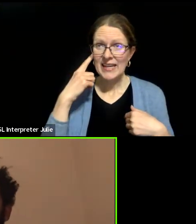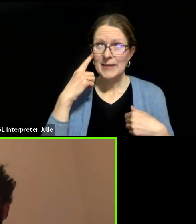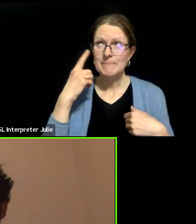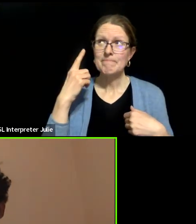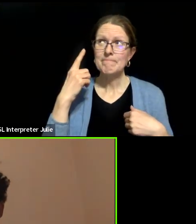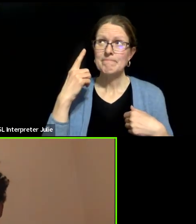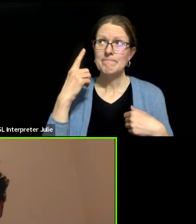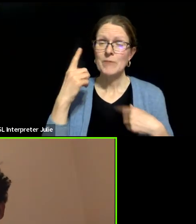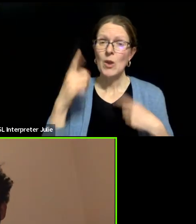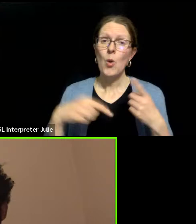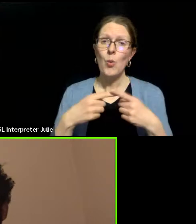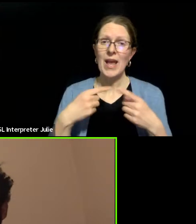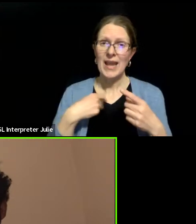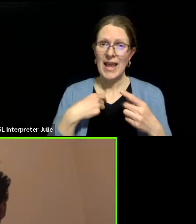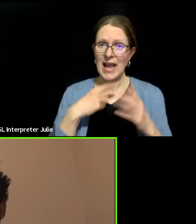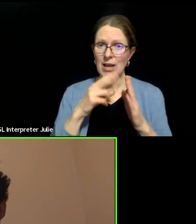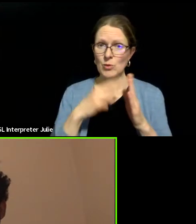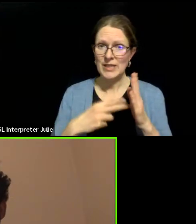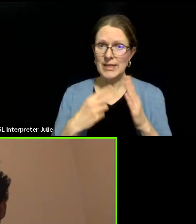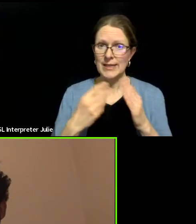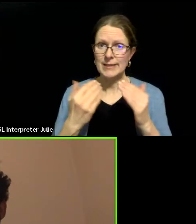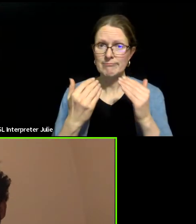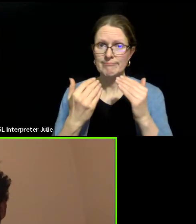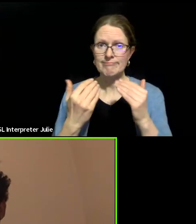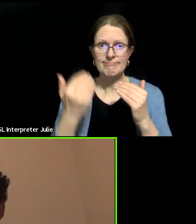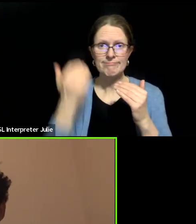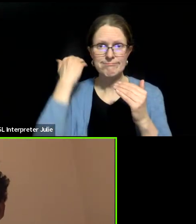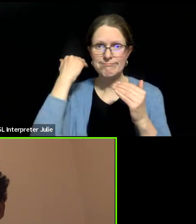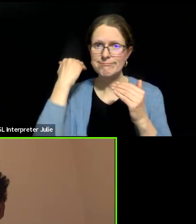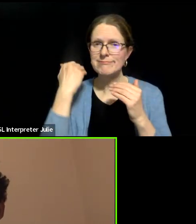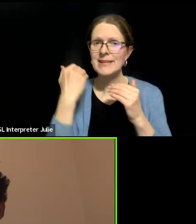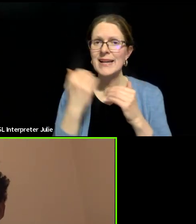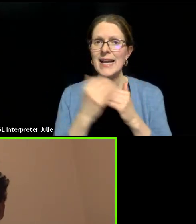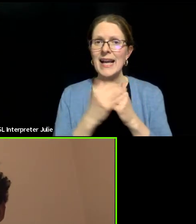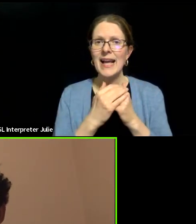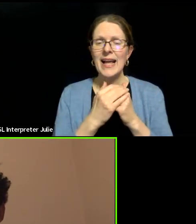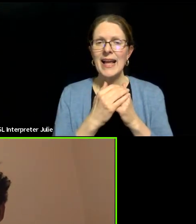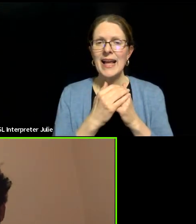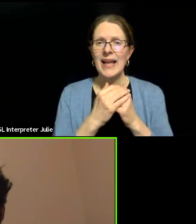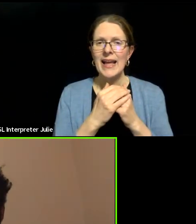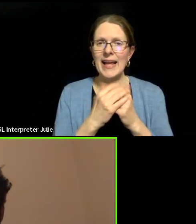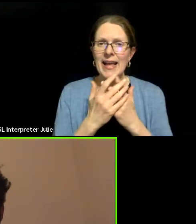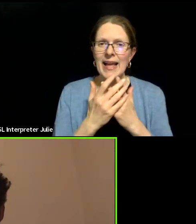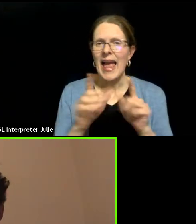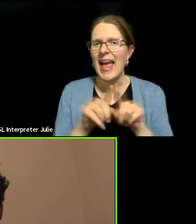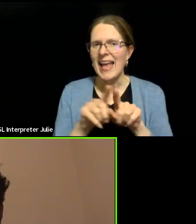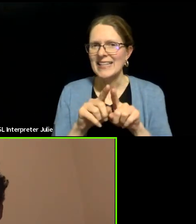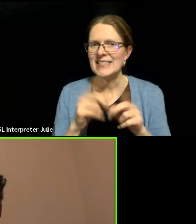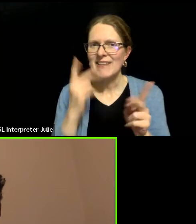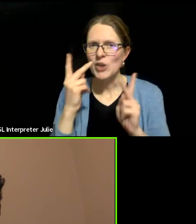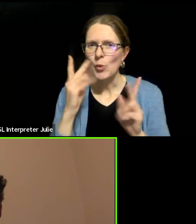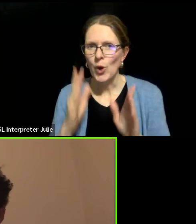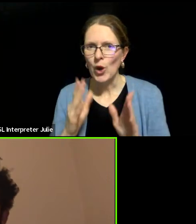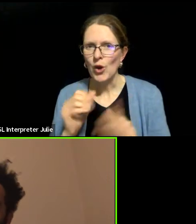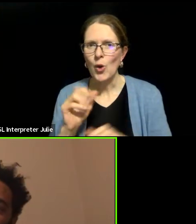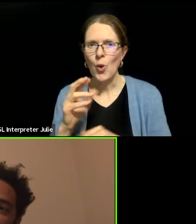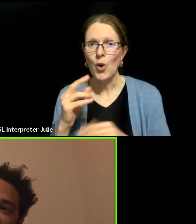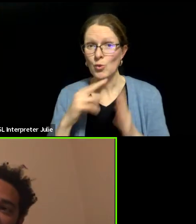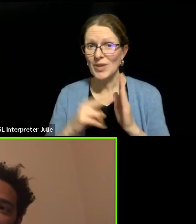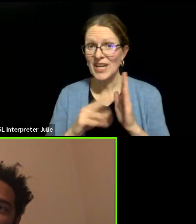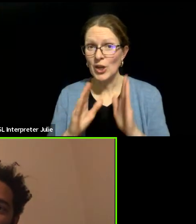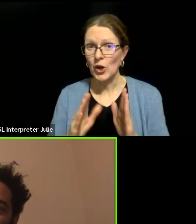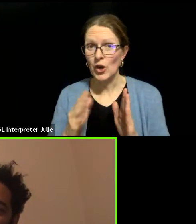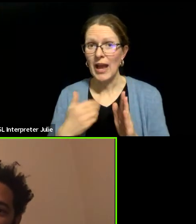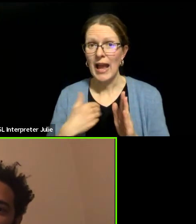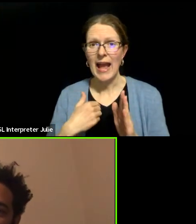when I consume Calvin and Hobbes as a viewer or as a reader, I enjoy it just like anybody else. But when I'm